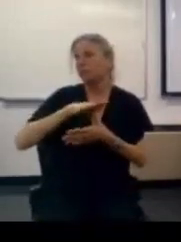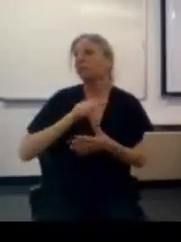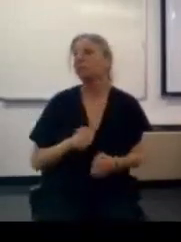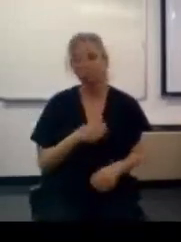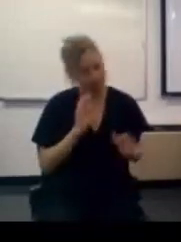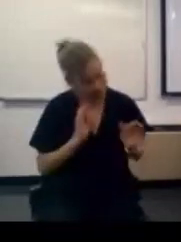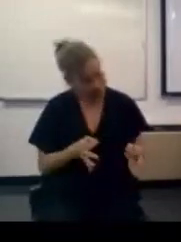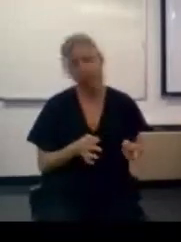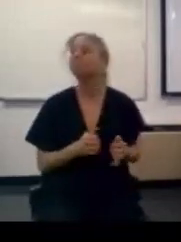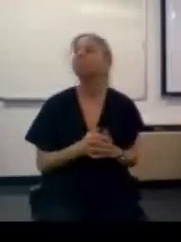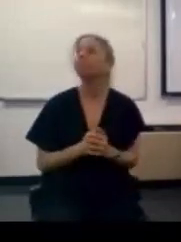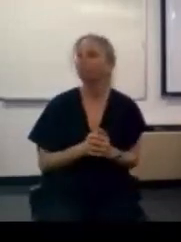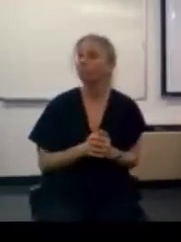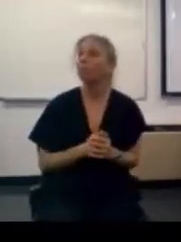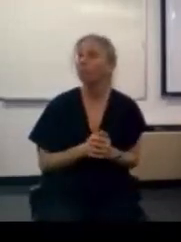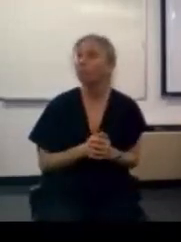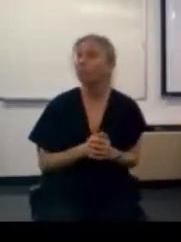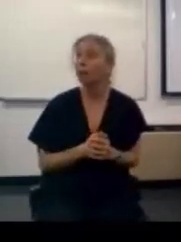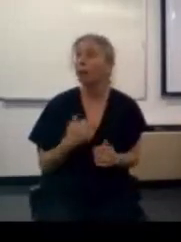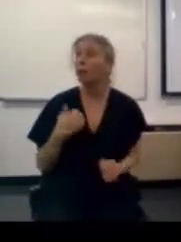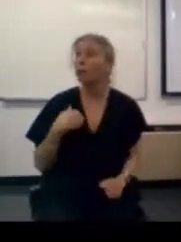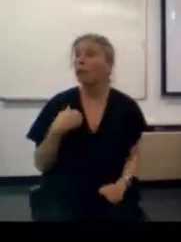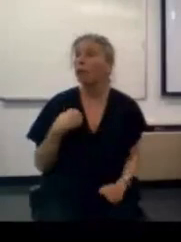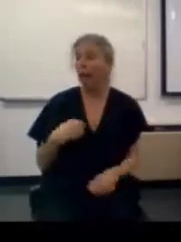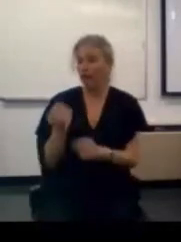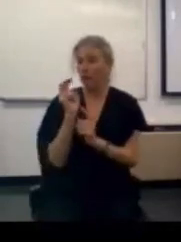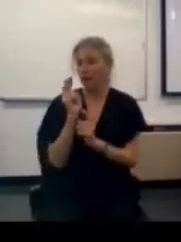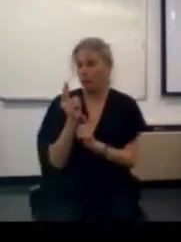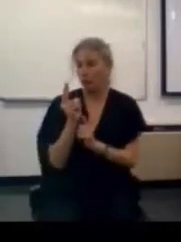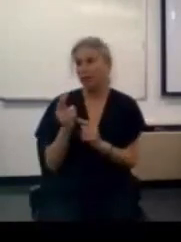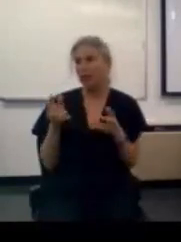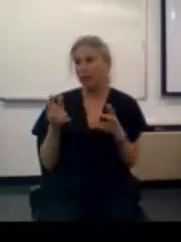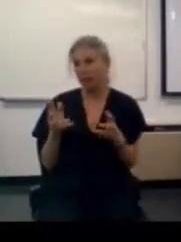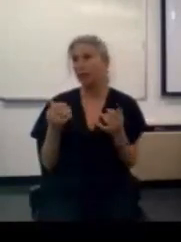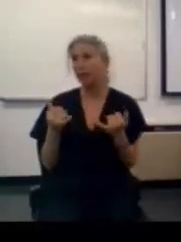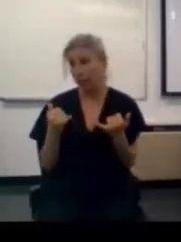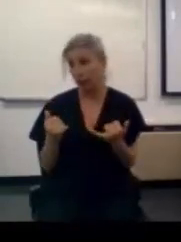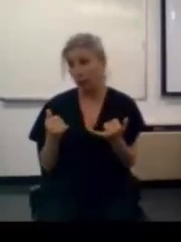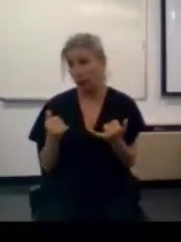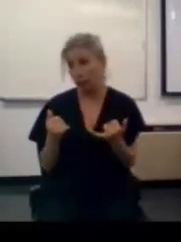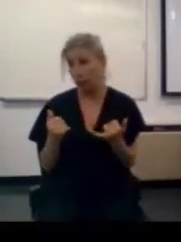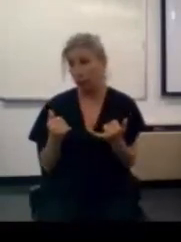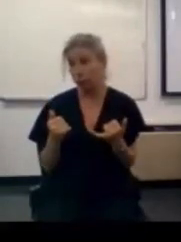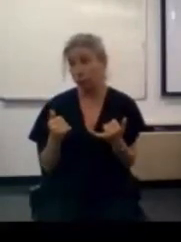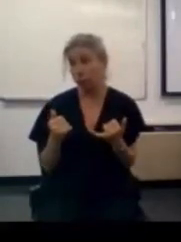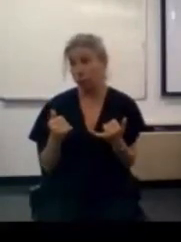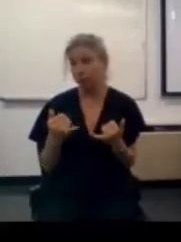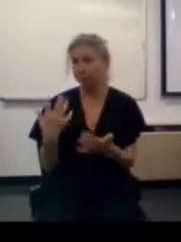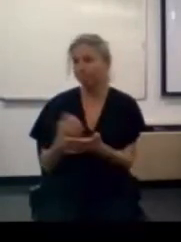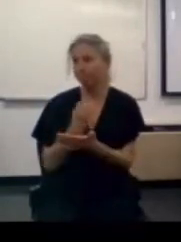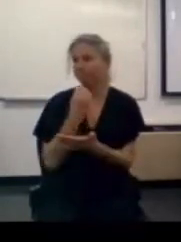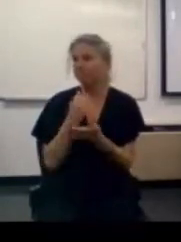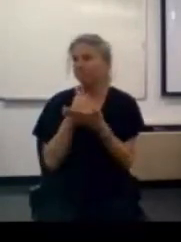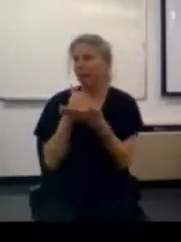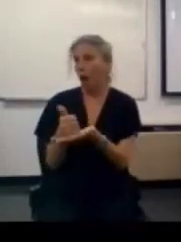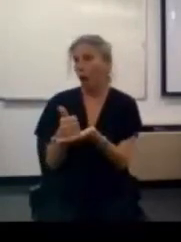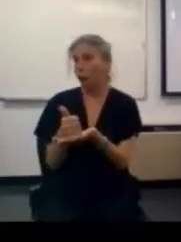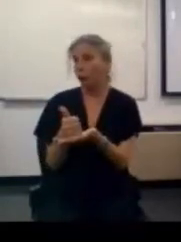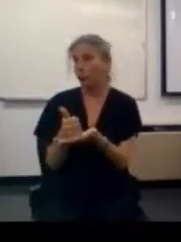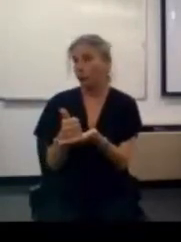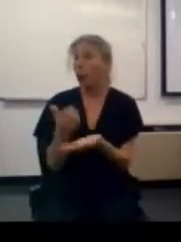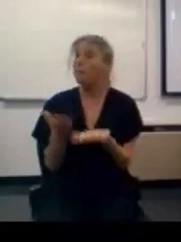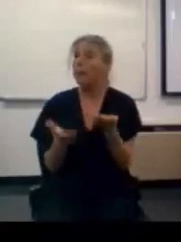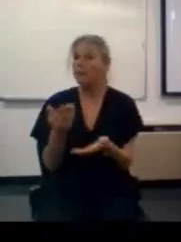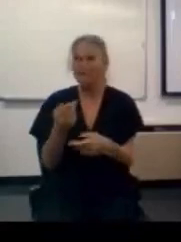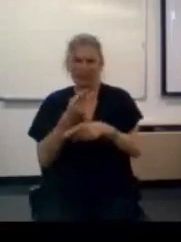at the core for us. Absolutely. So we do have a few minutes left here, and we want this to be as